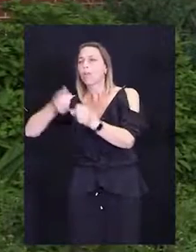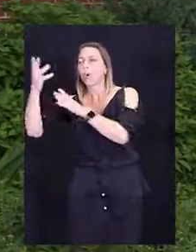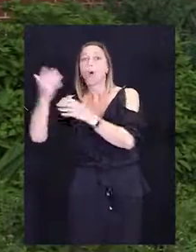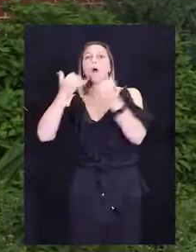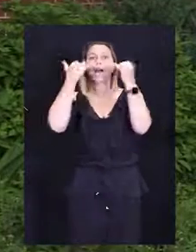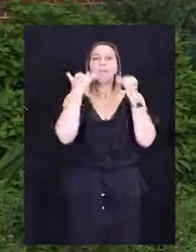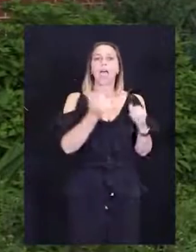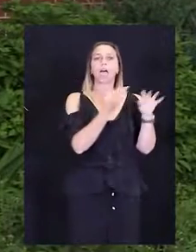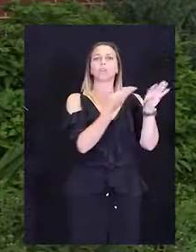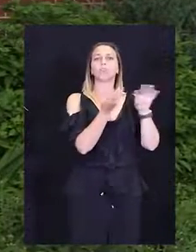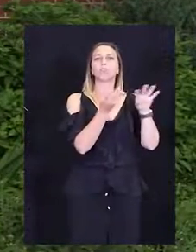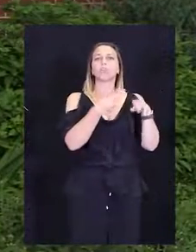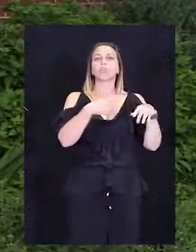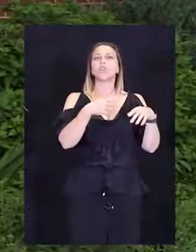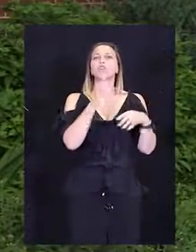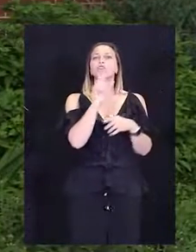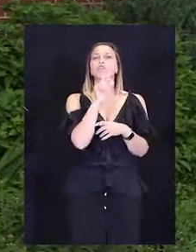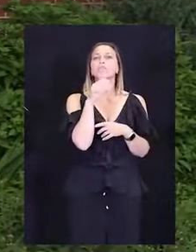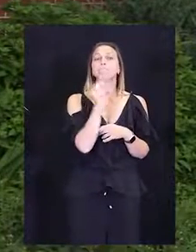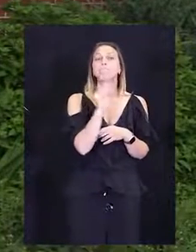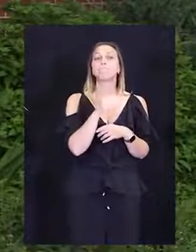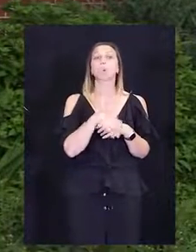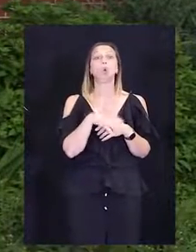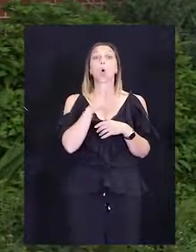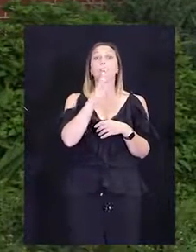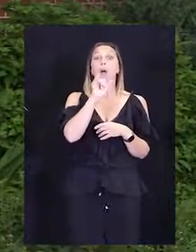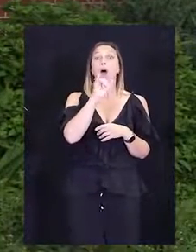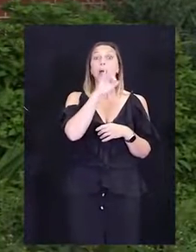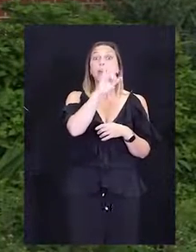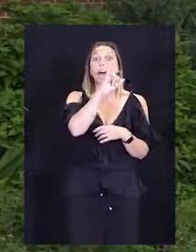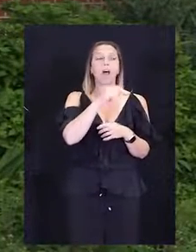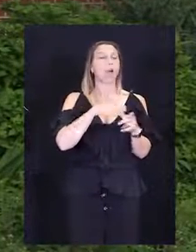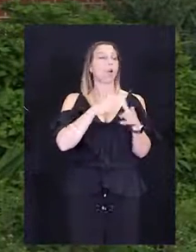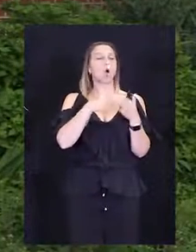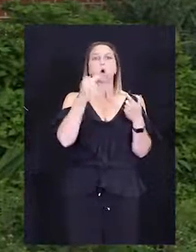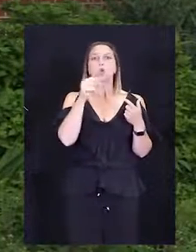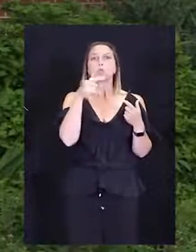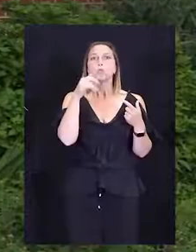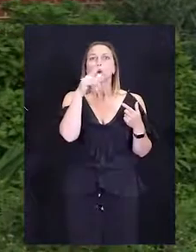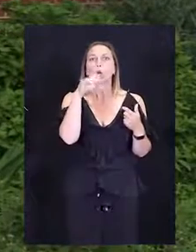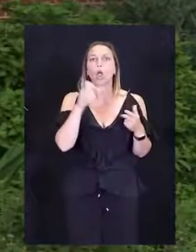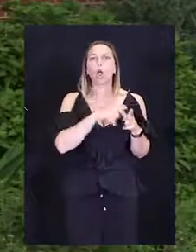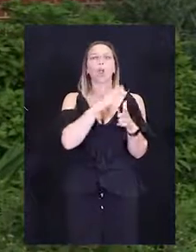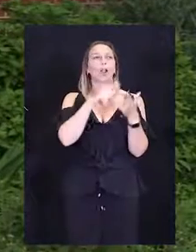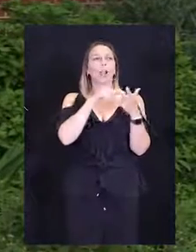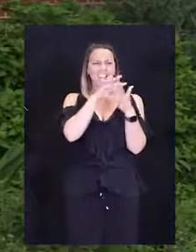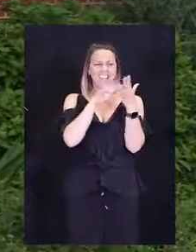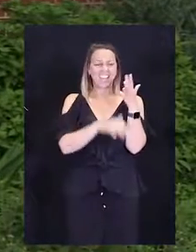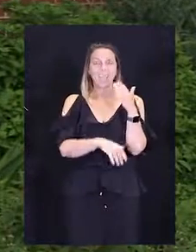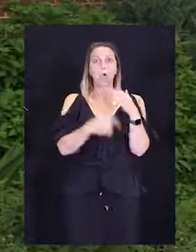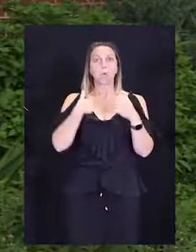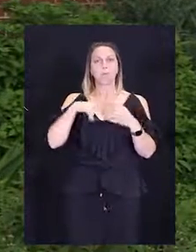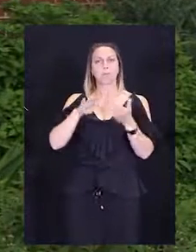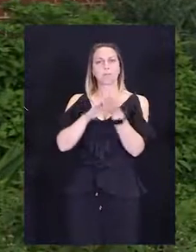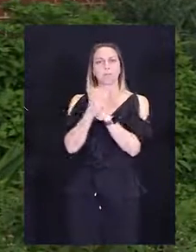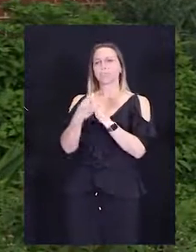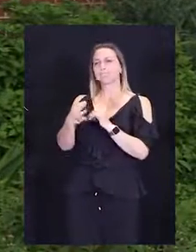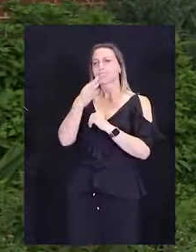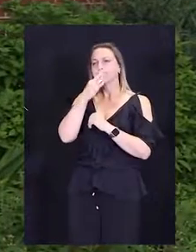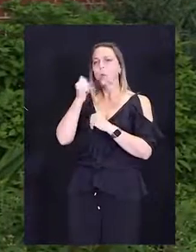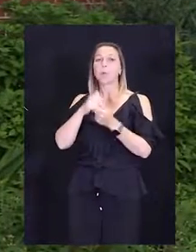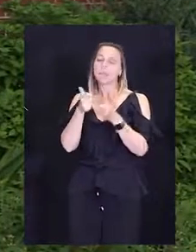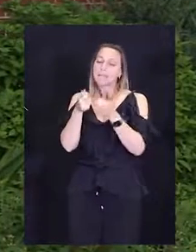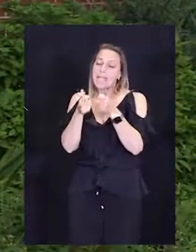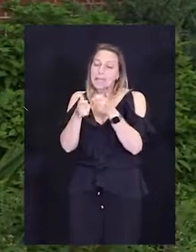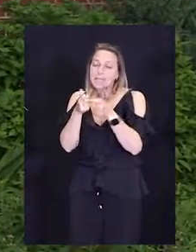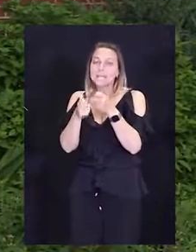The class of 2020 has always lived with Wi-Fi, Wikipedia, and Google. And we've mastered the art of